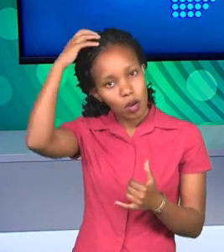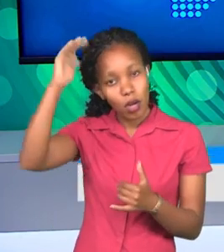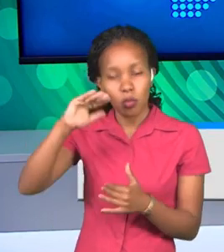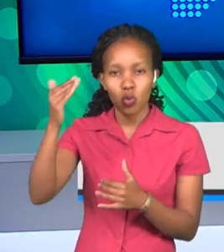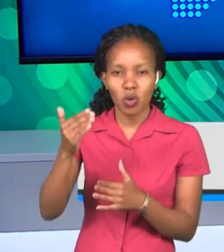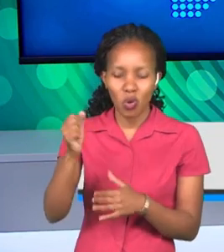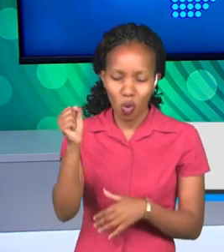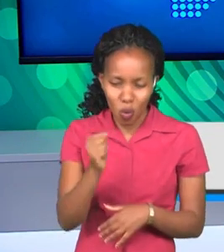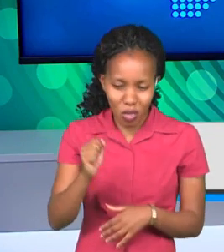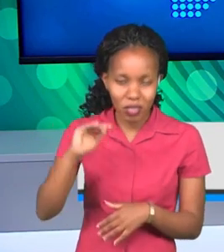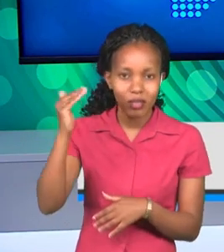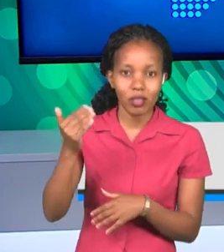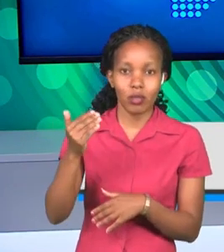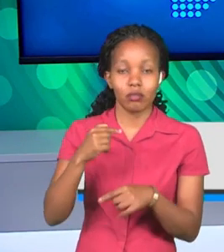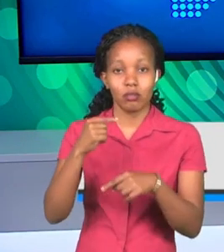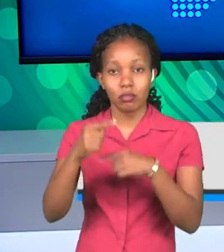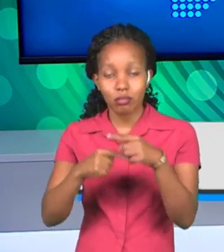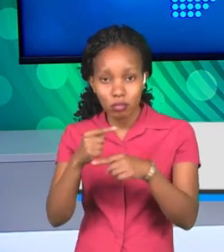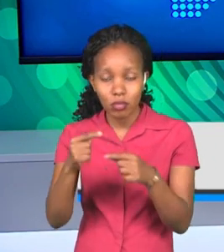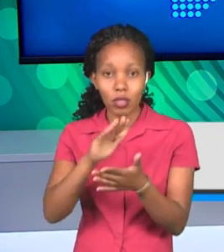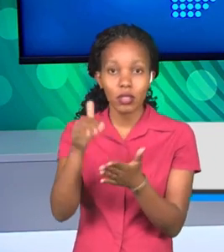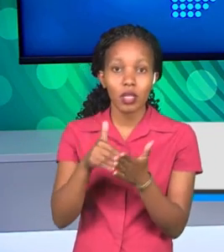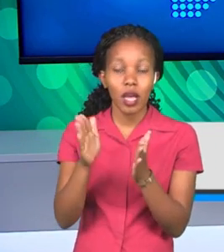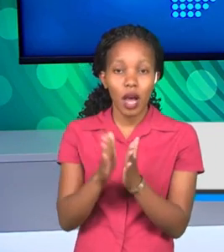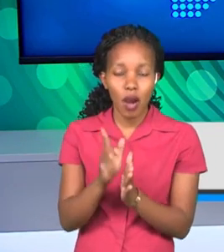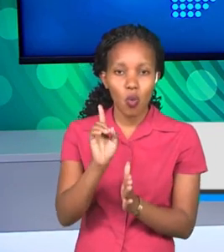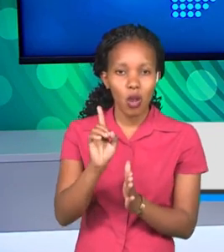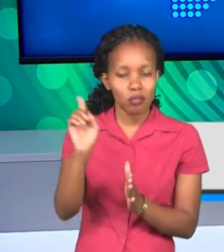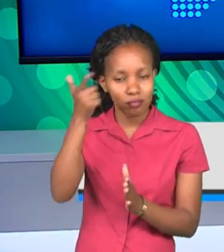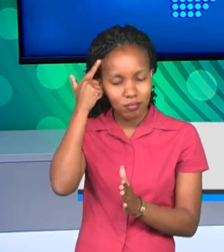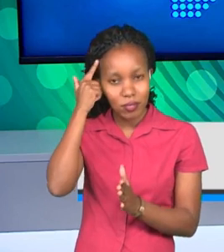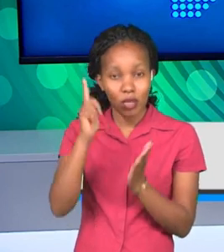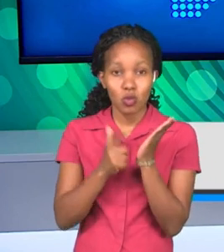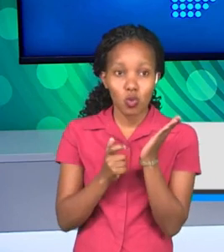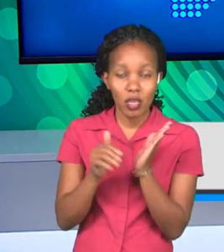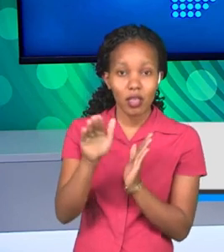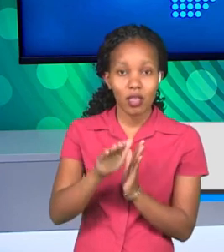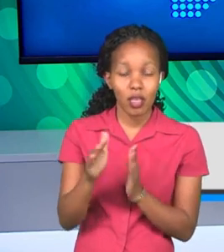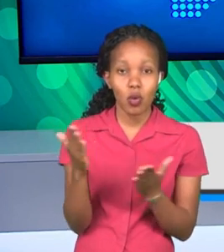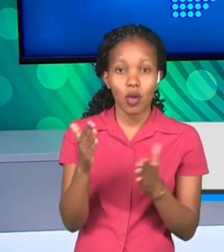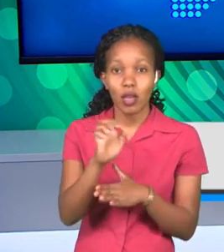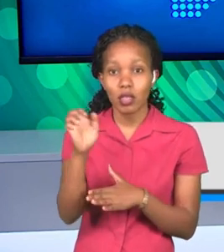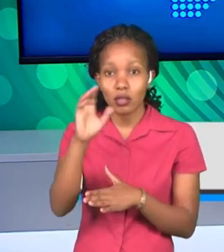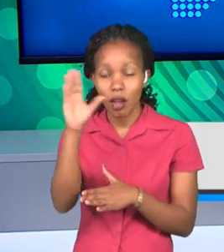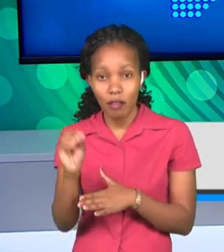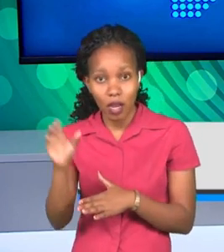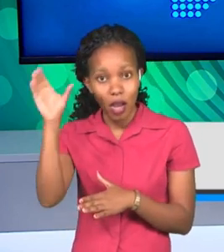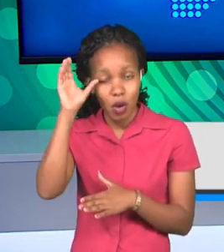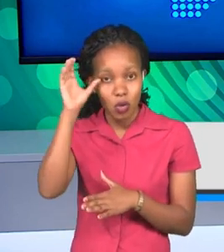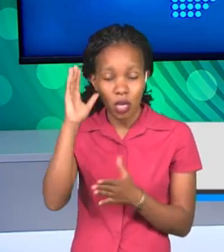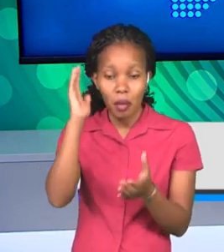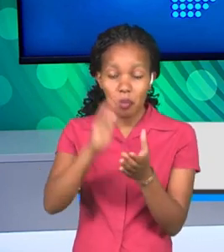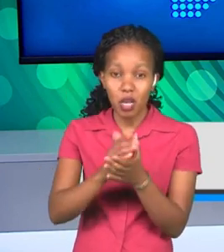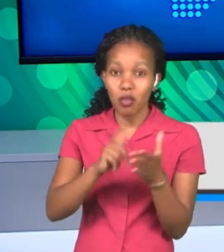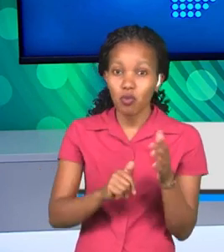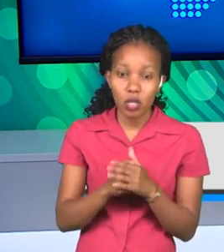Kenya's oldest continually inhabited center and was one of the original Swahili settlements along the East African coast. It's believed